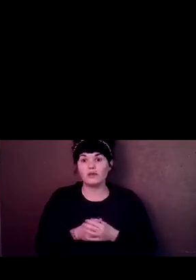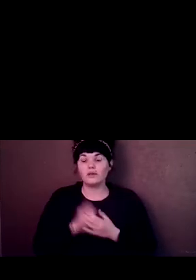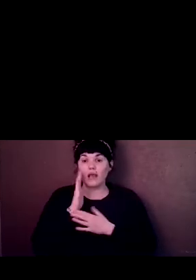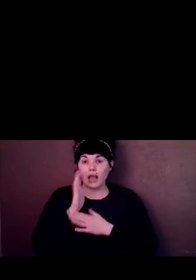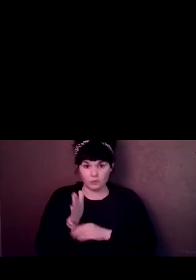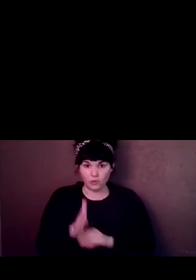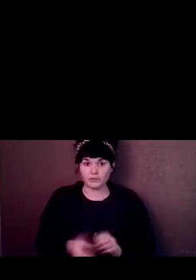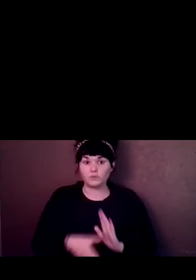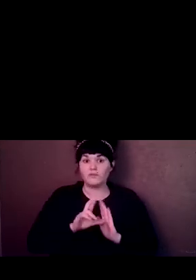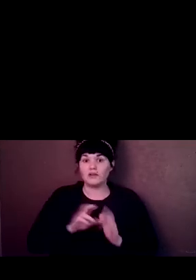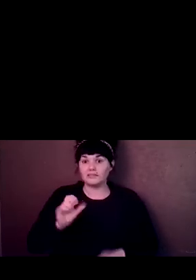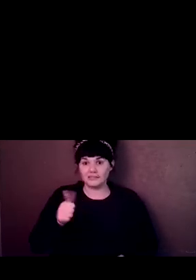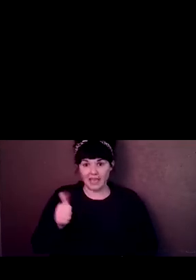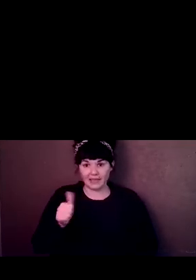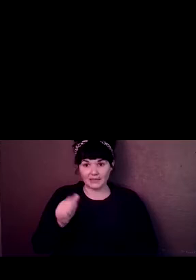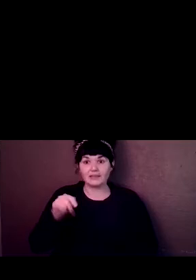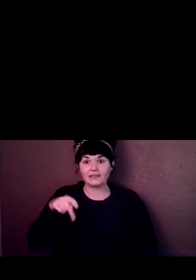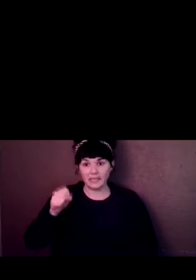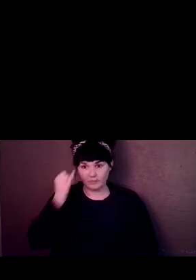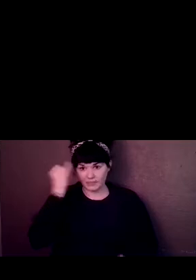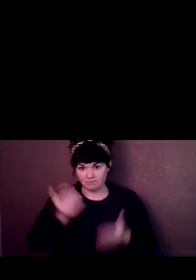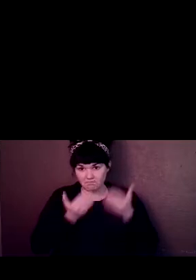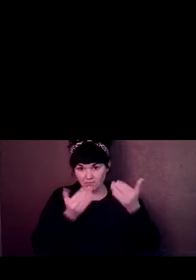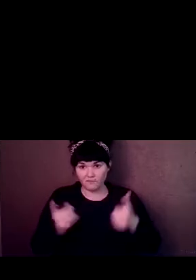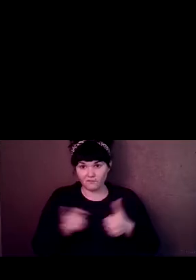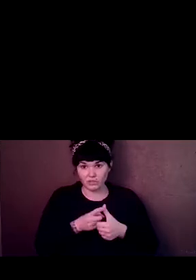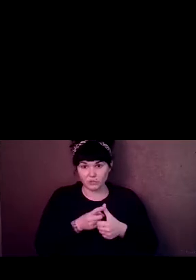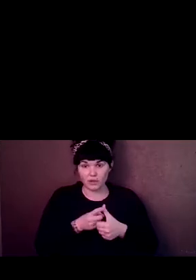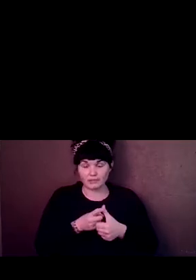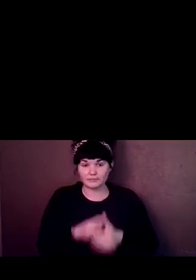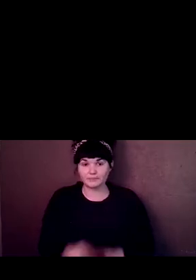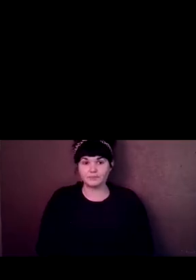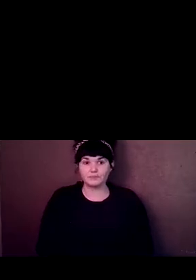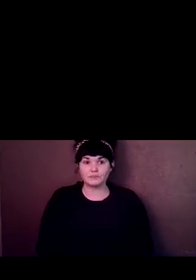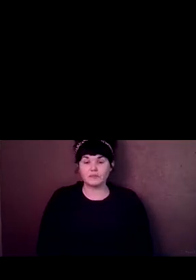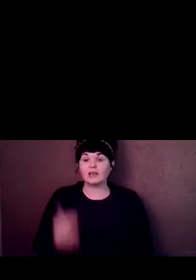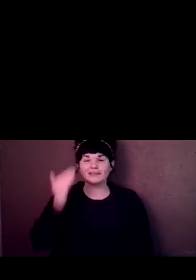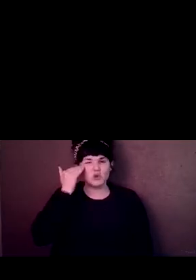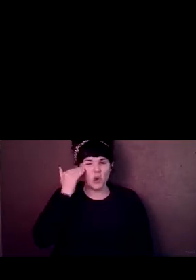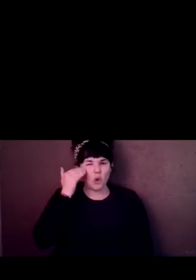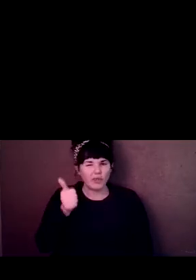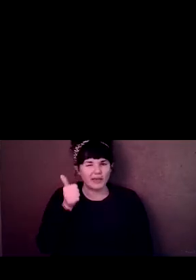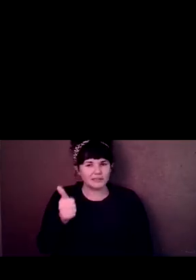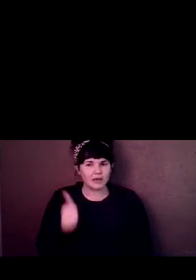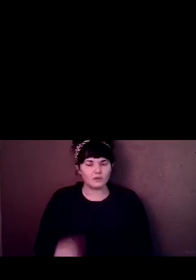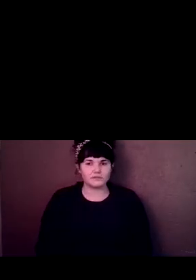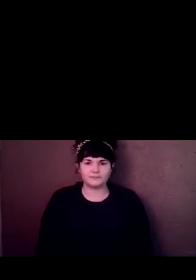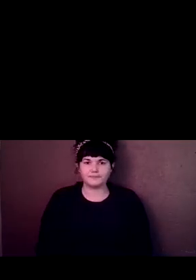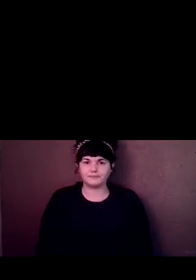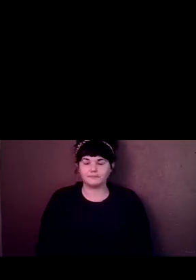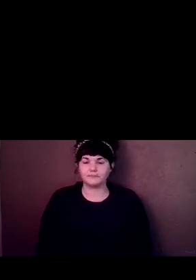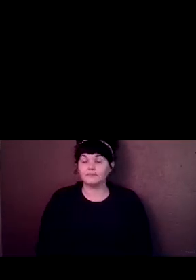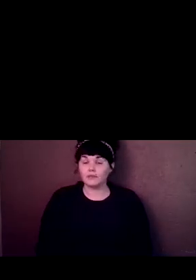10 tips on that. The first one is know thyself, because not every employer